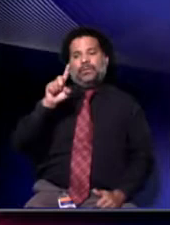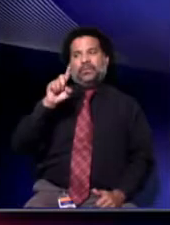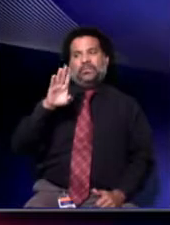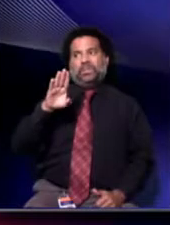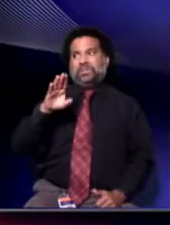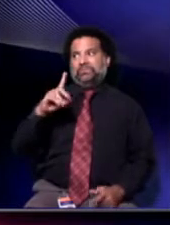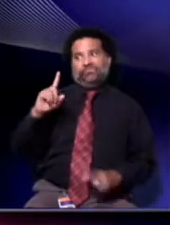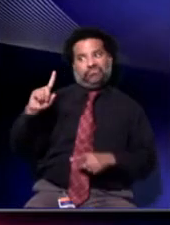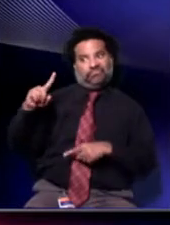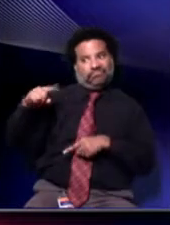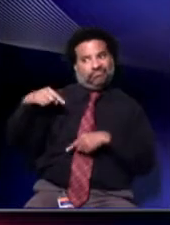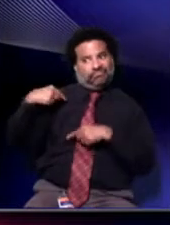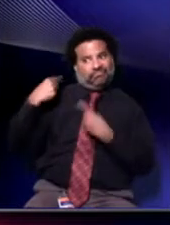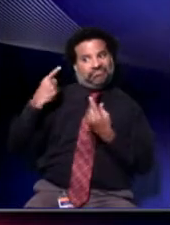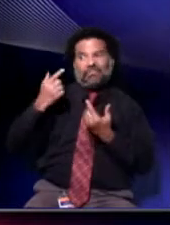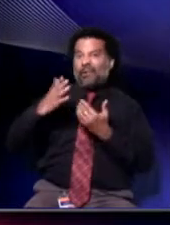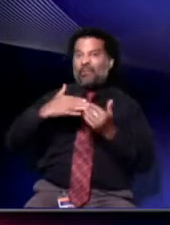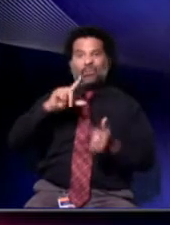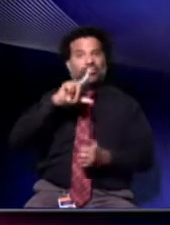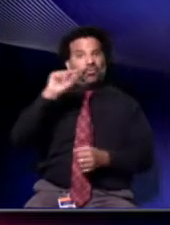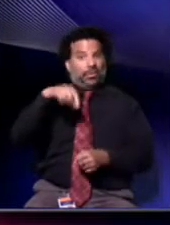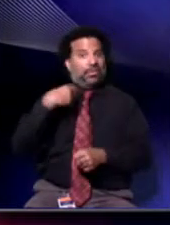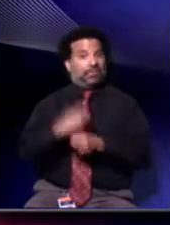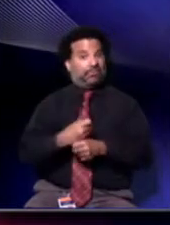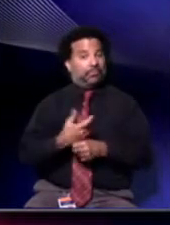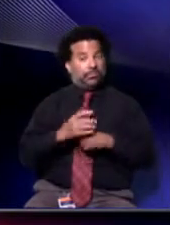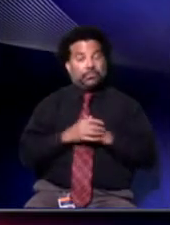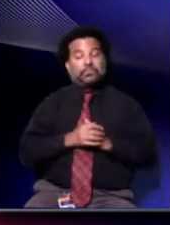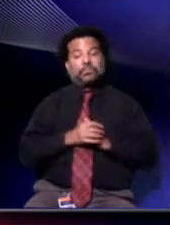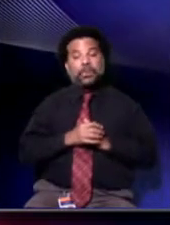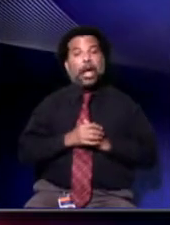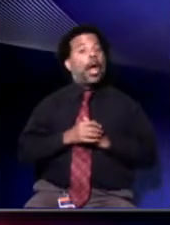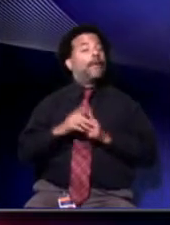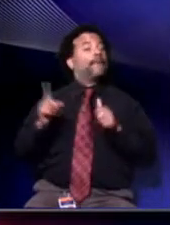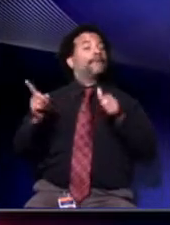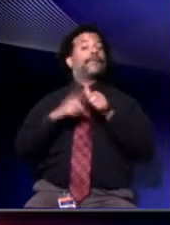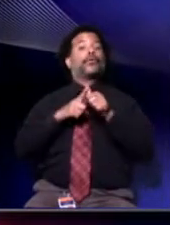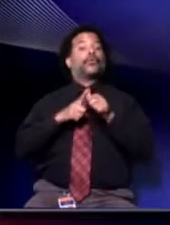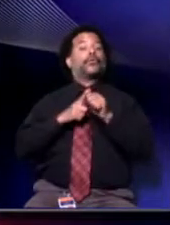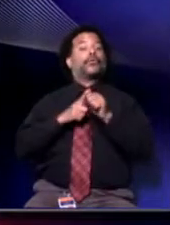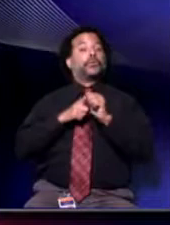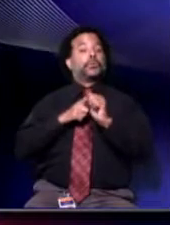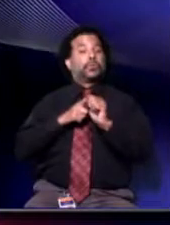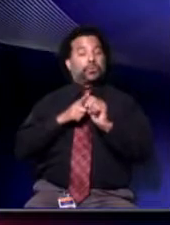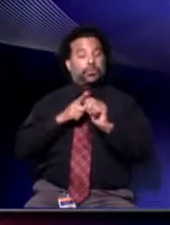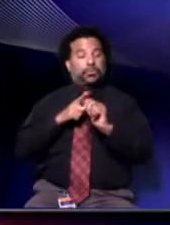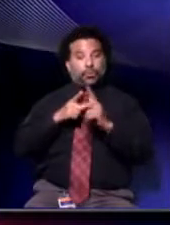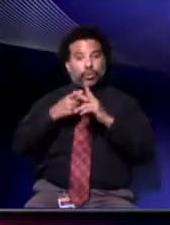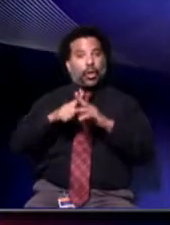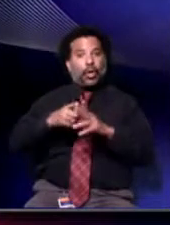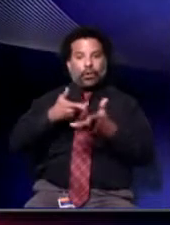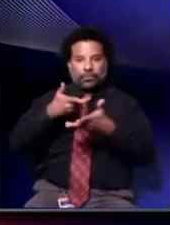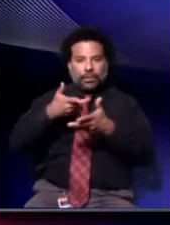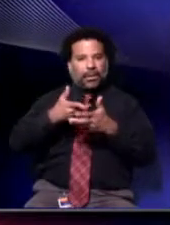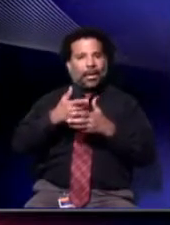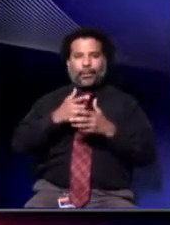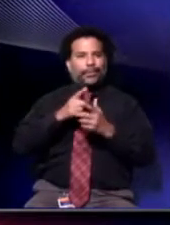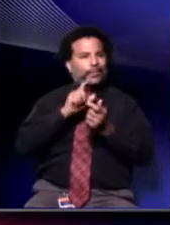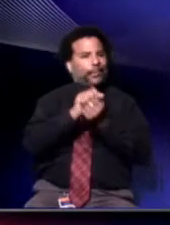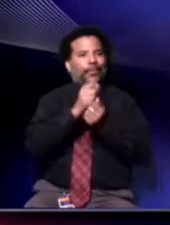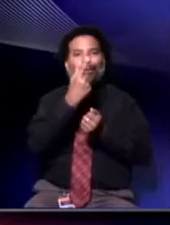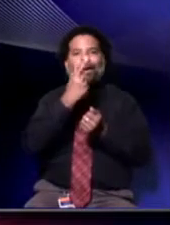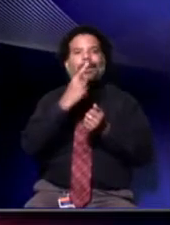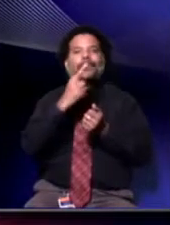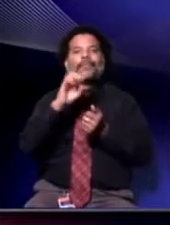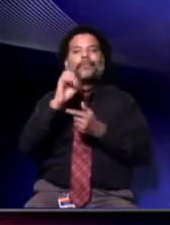years now, and originally when I began the relationship, it was over lunch with one of your former